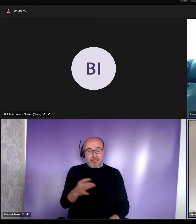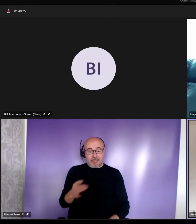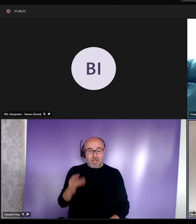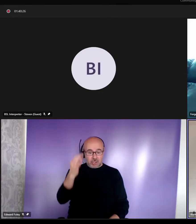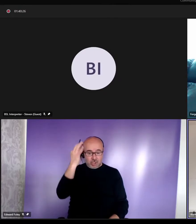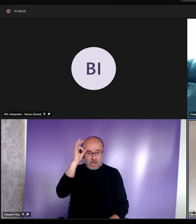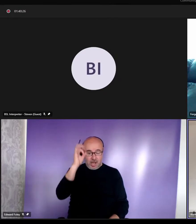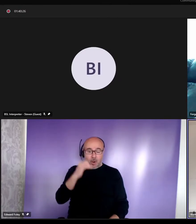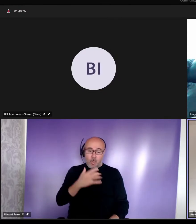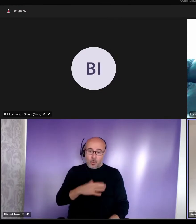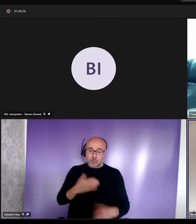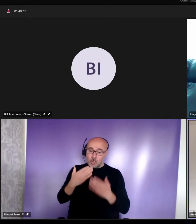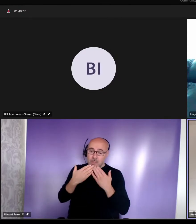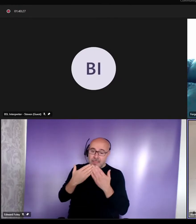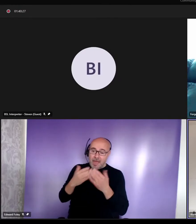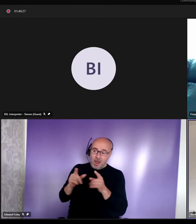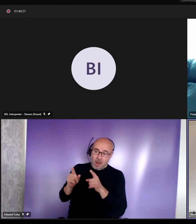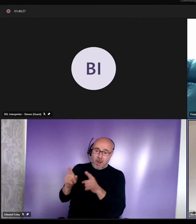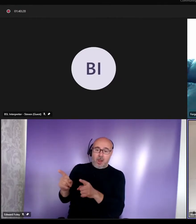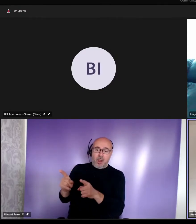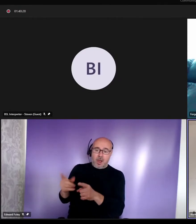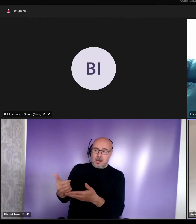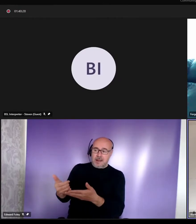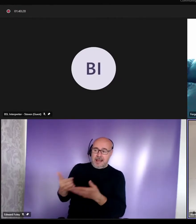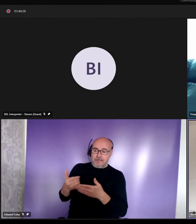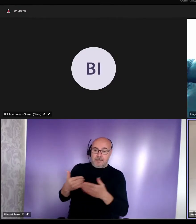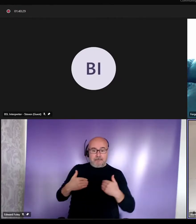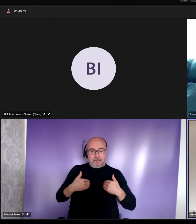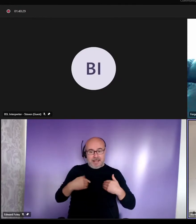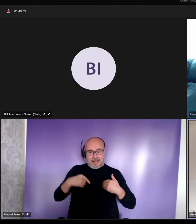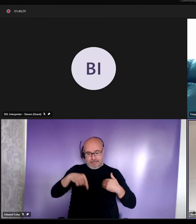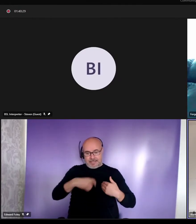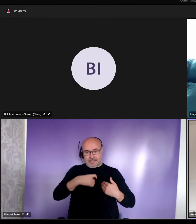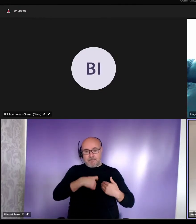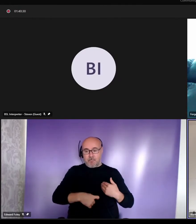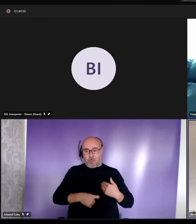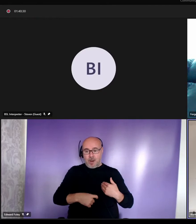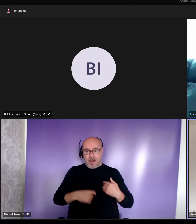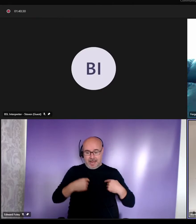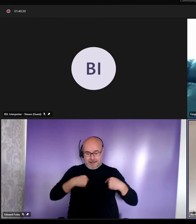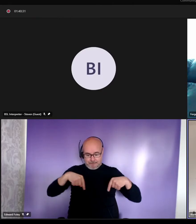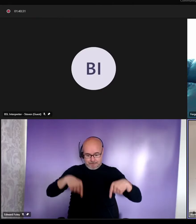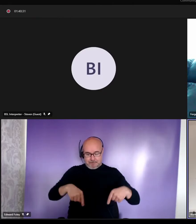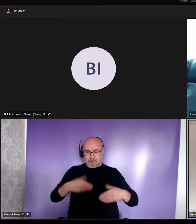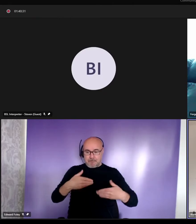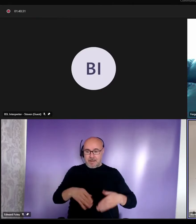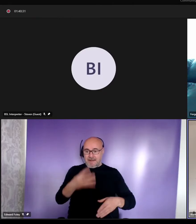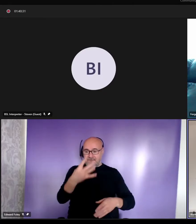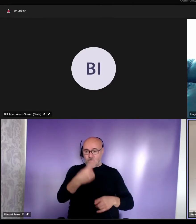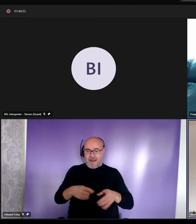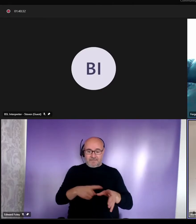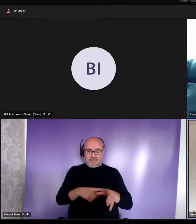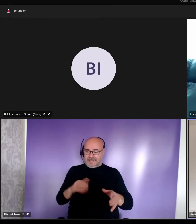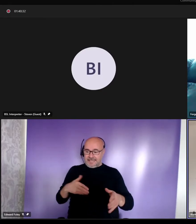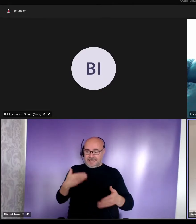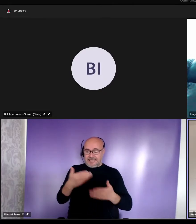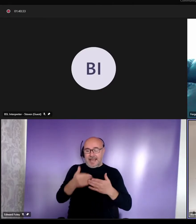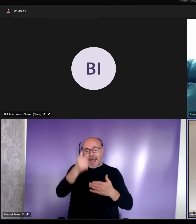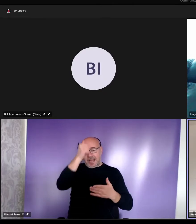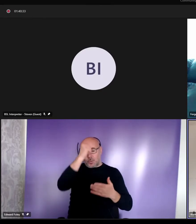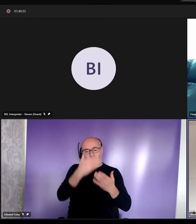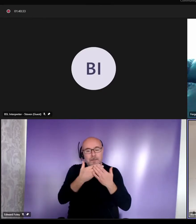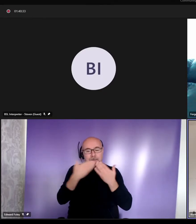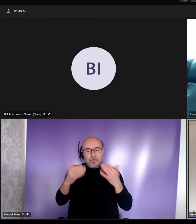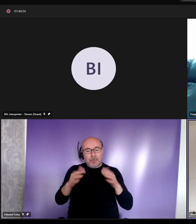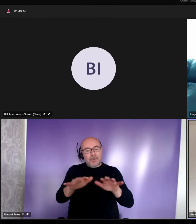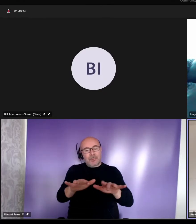all the help she's given me in this post that I've been in for the past 4.5 years. So I know she's not here, but I'd just